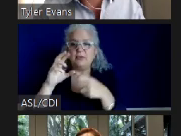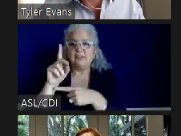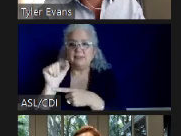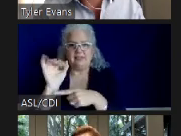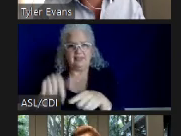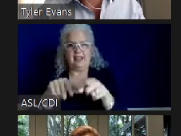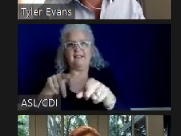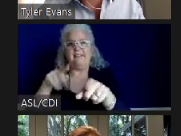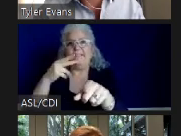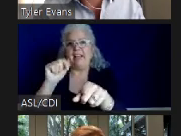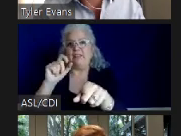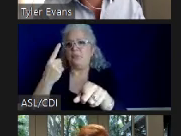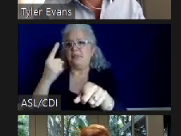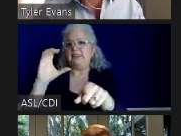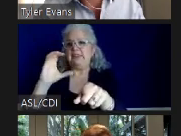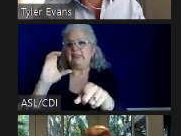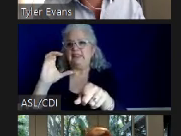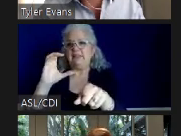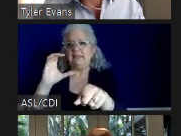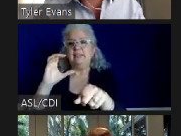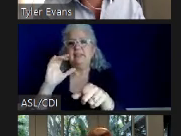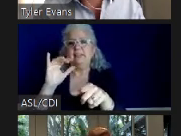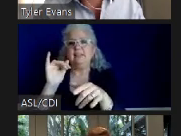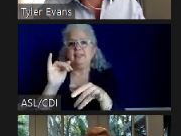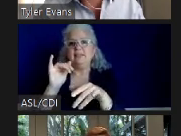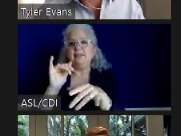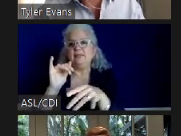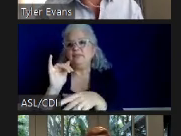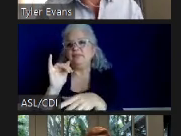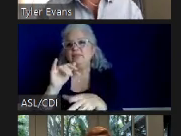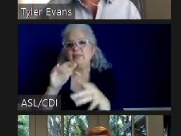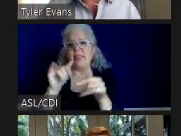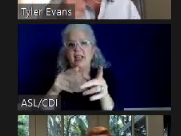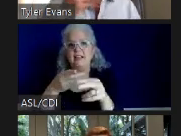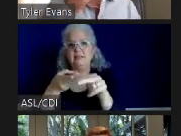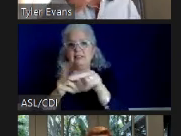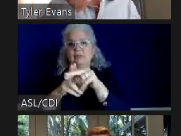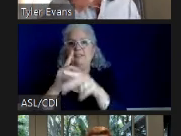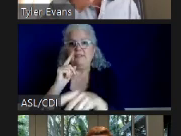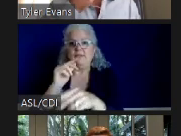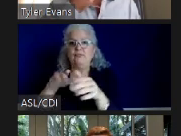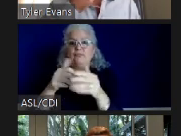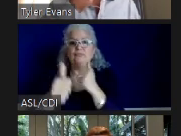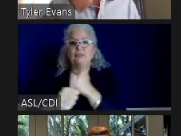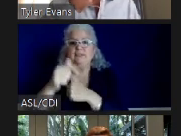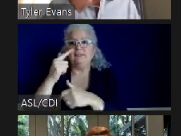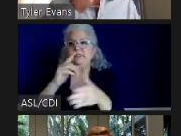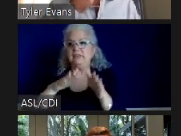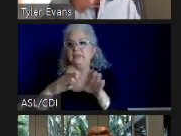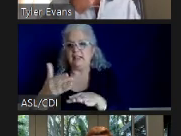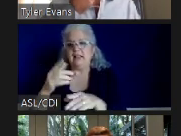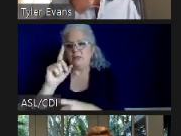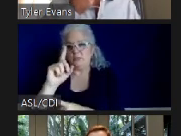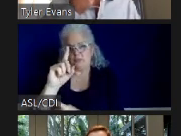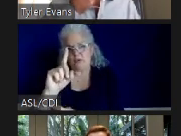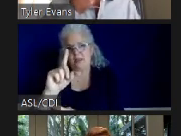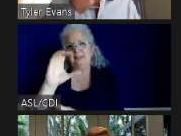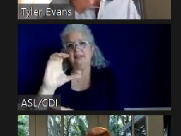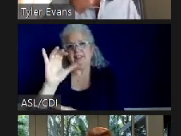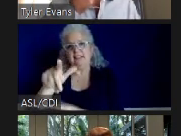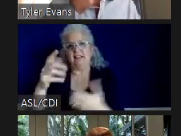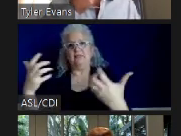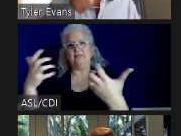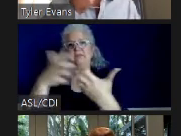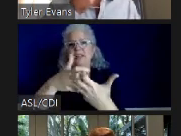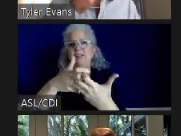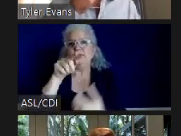this individual in the framework as being in phase 1C, along Okay.